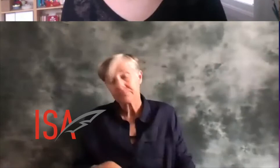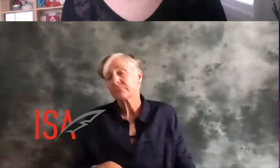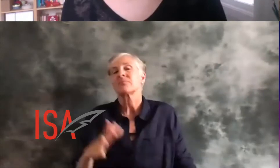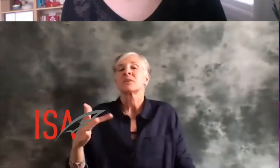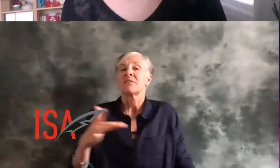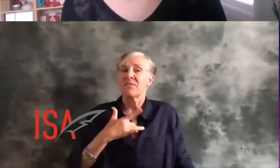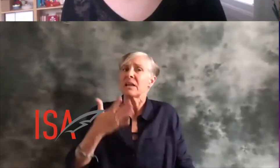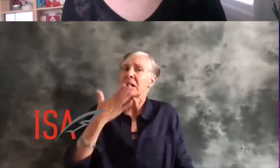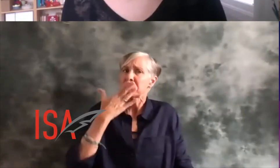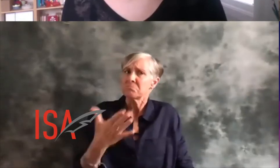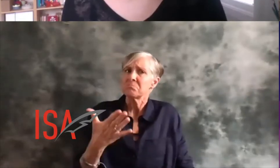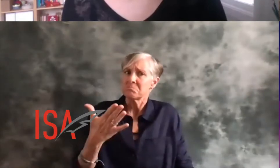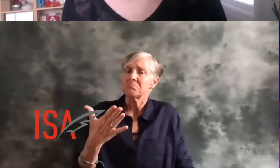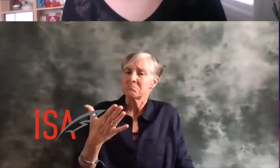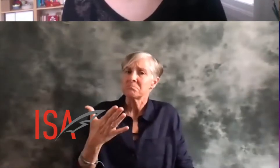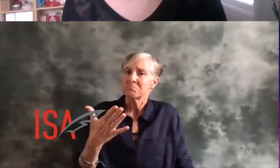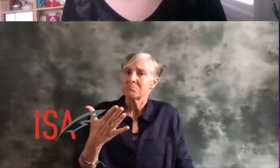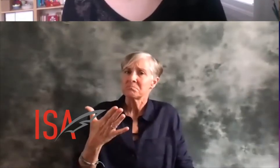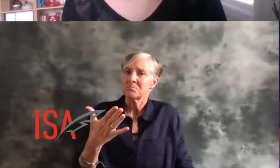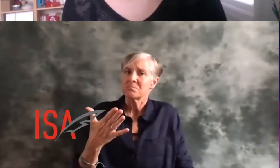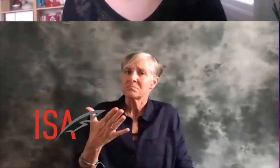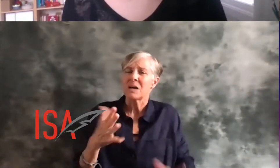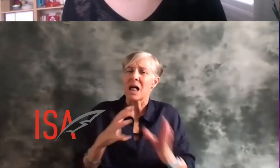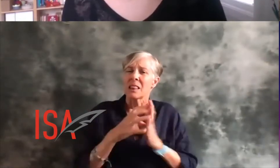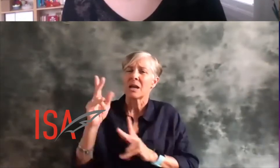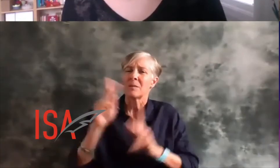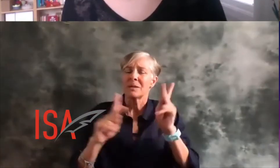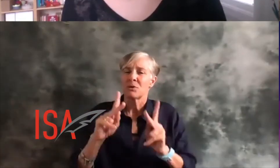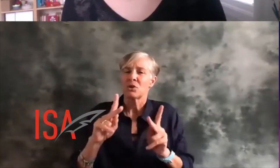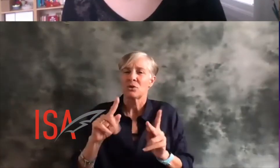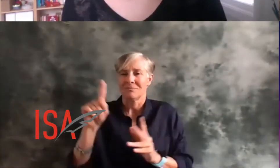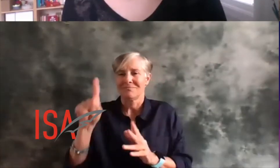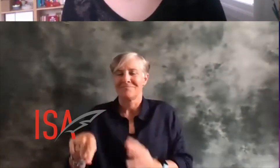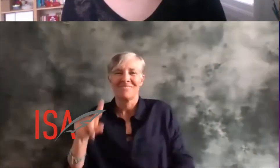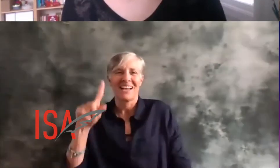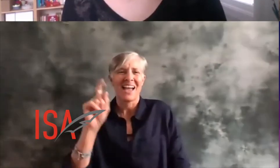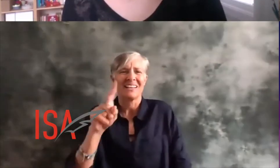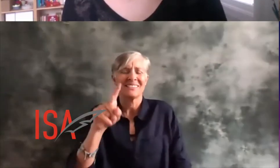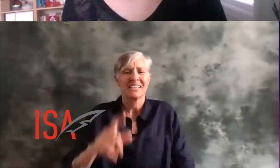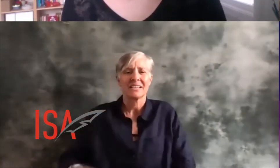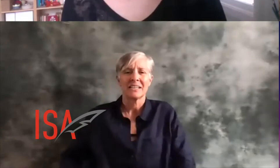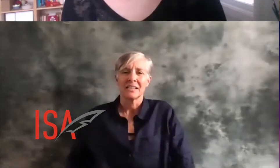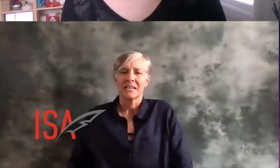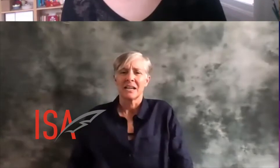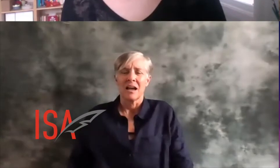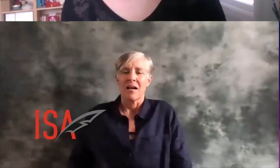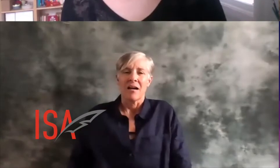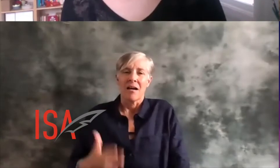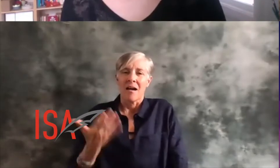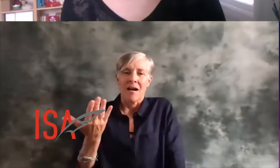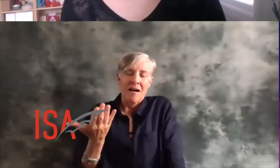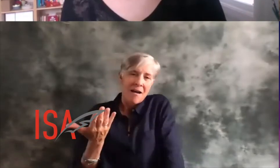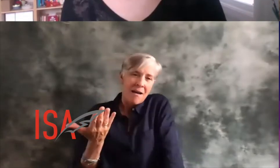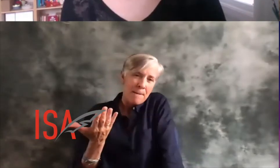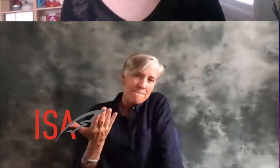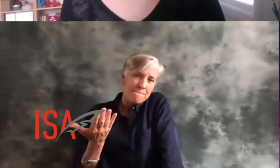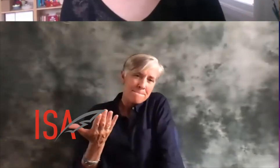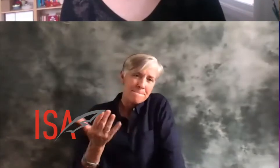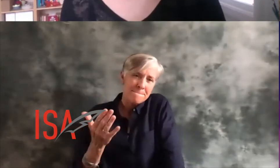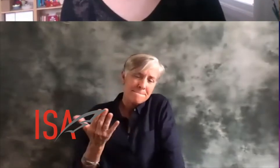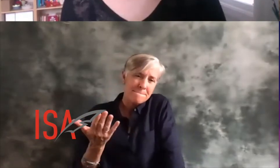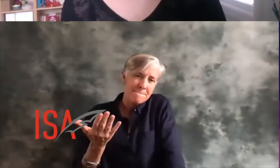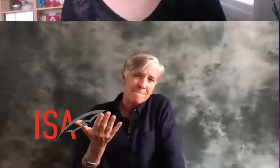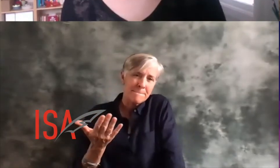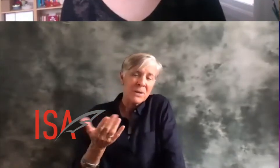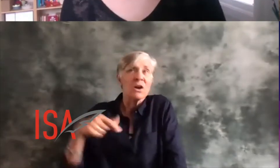it's in a good place, there's lots of people wondering how you get your script, because the